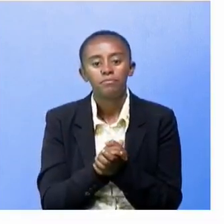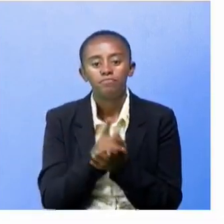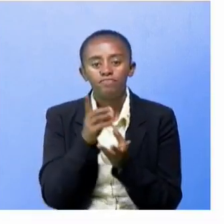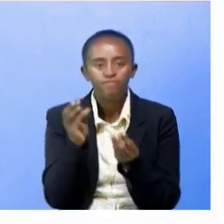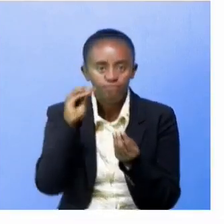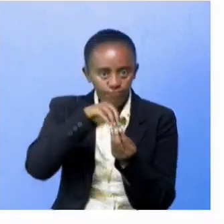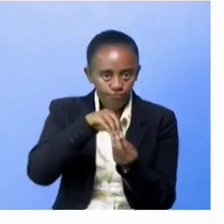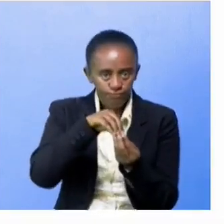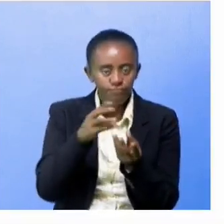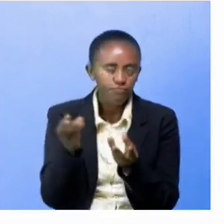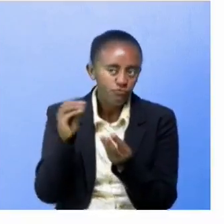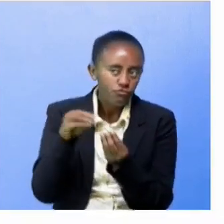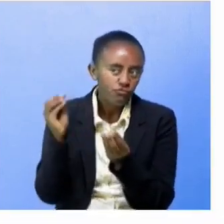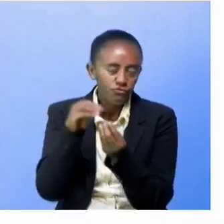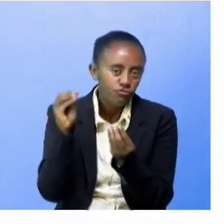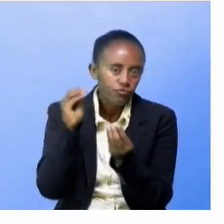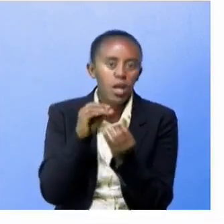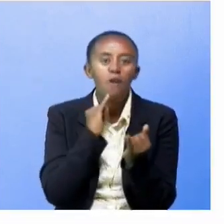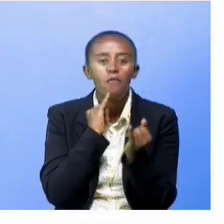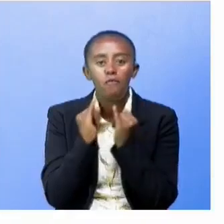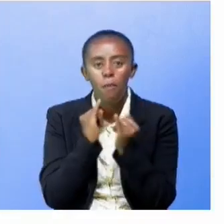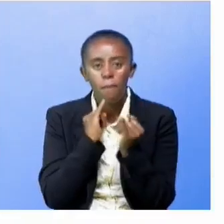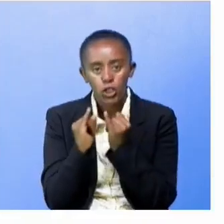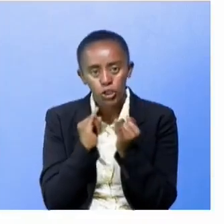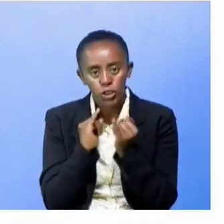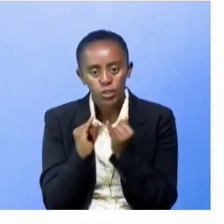additional information